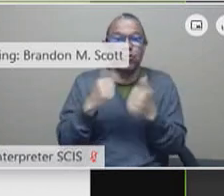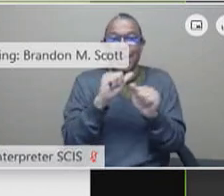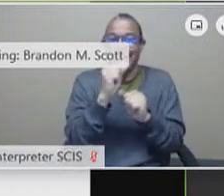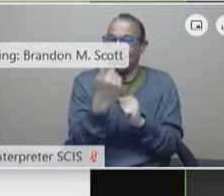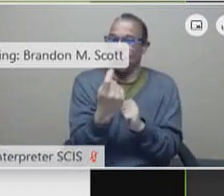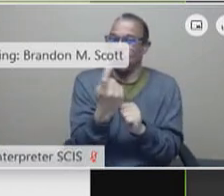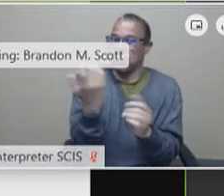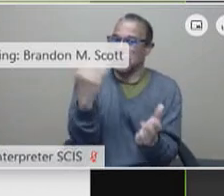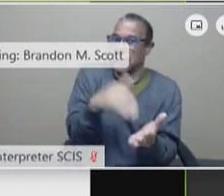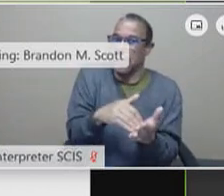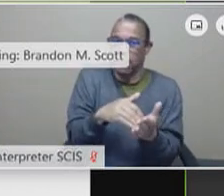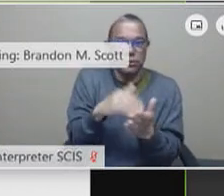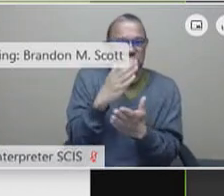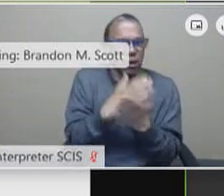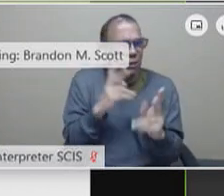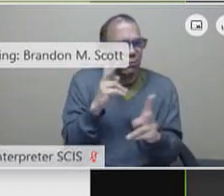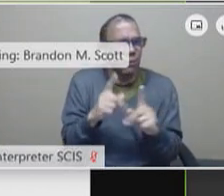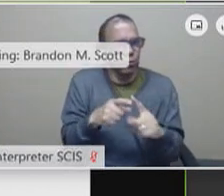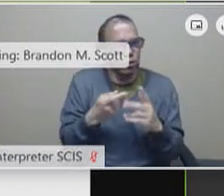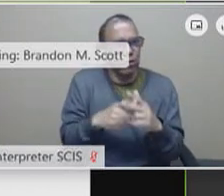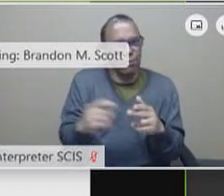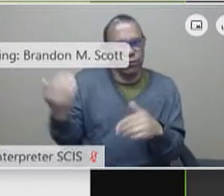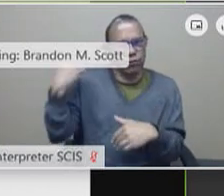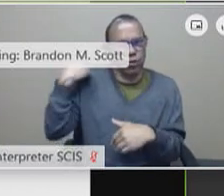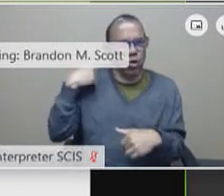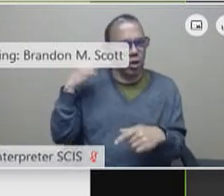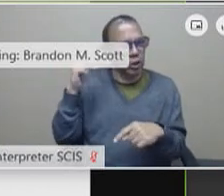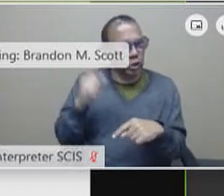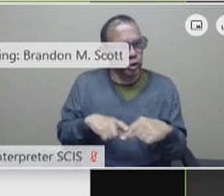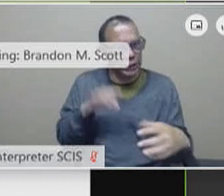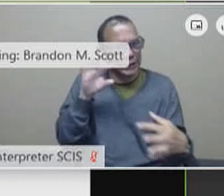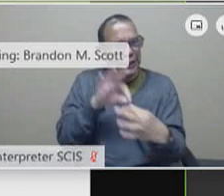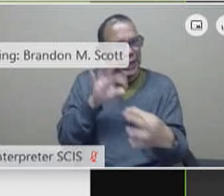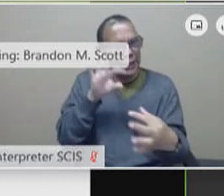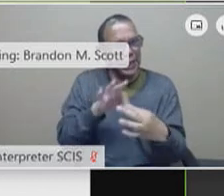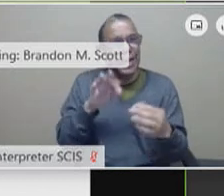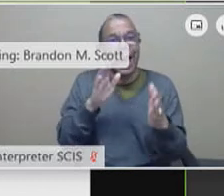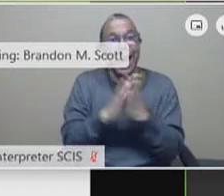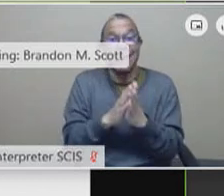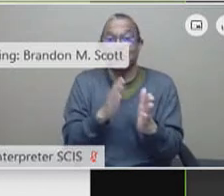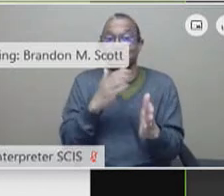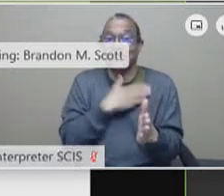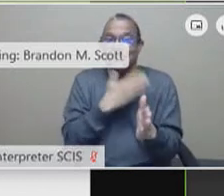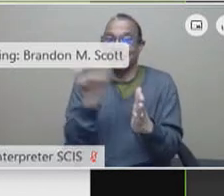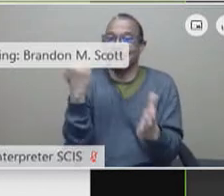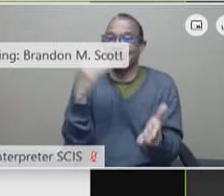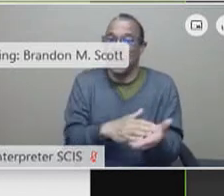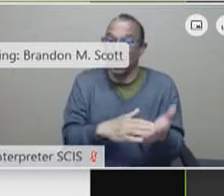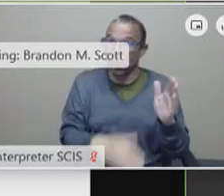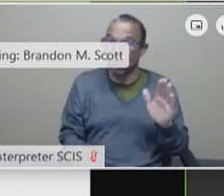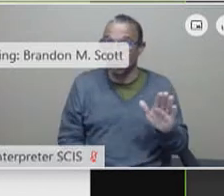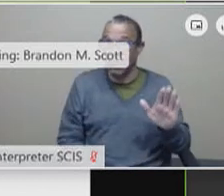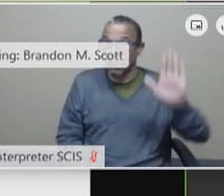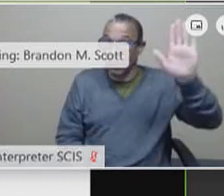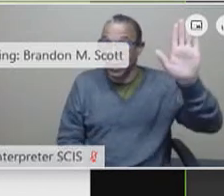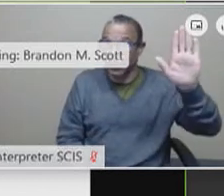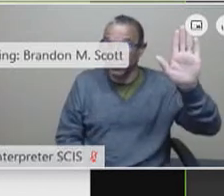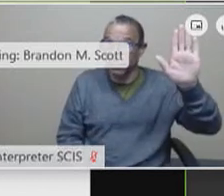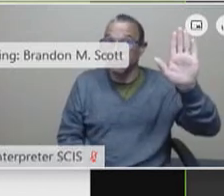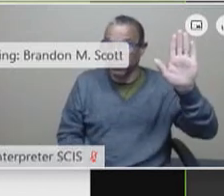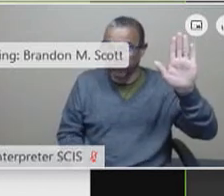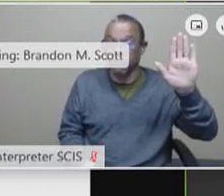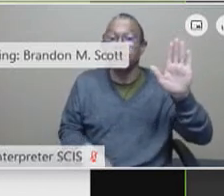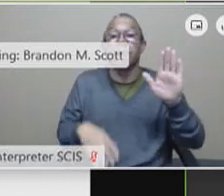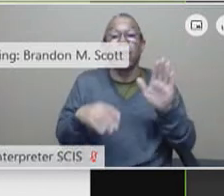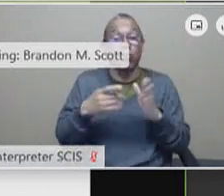I'm going to try some of the folks who we couldn't find and ask them to raise their hand, starting again at the stop, at the